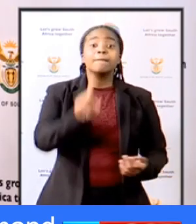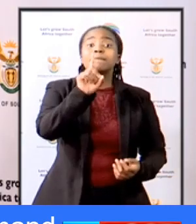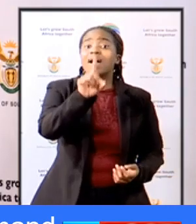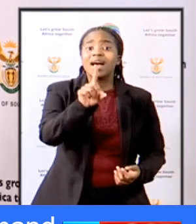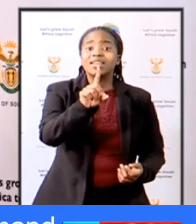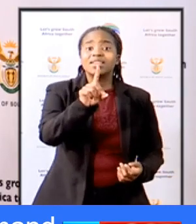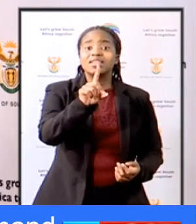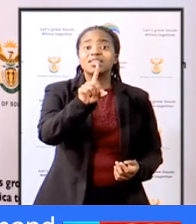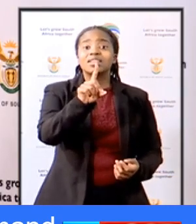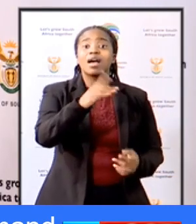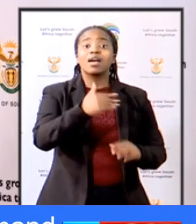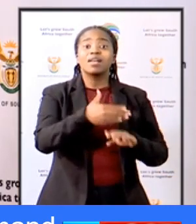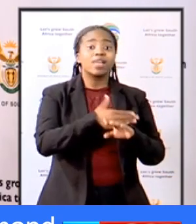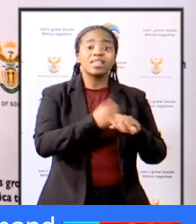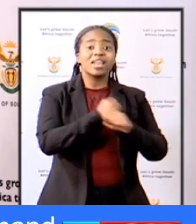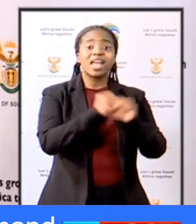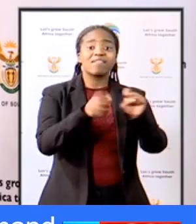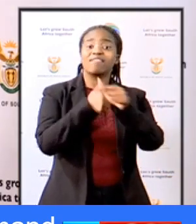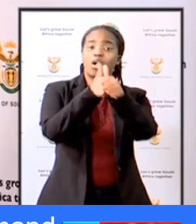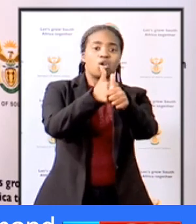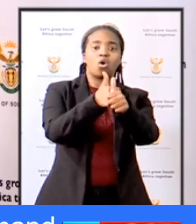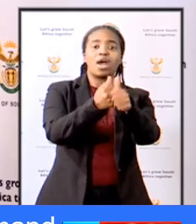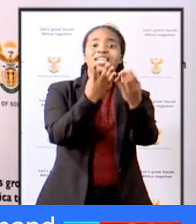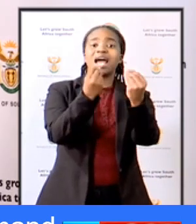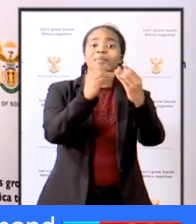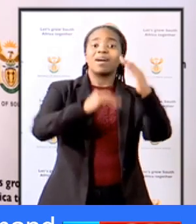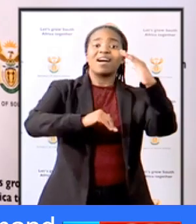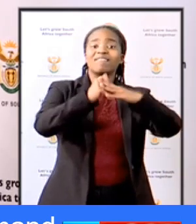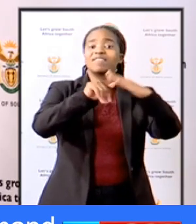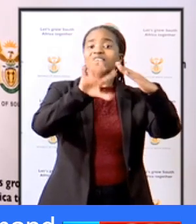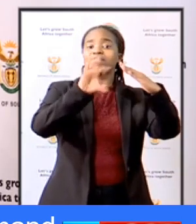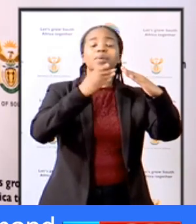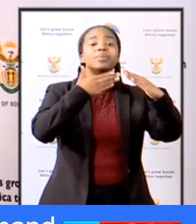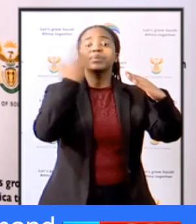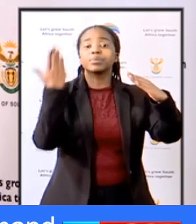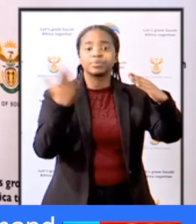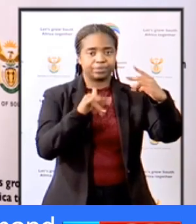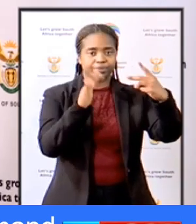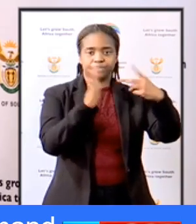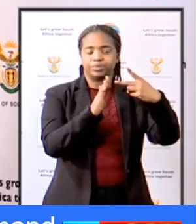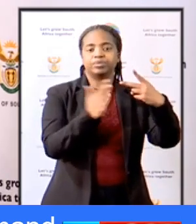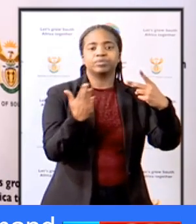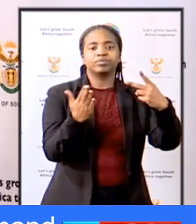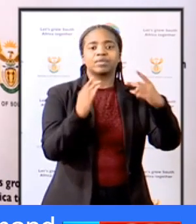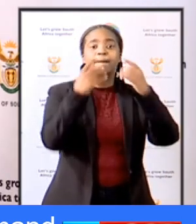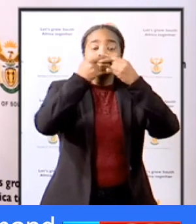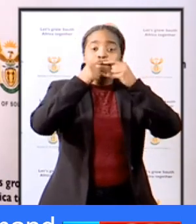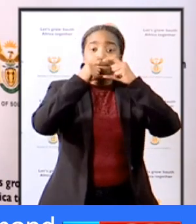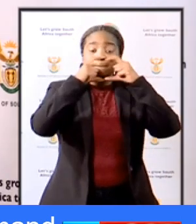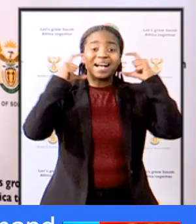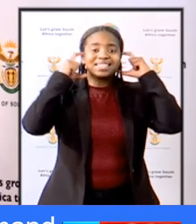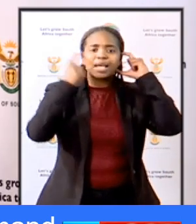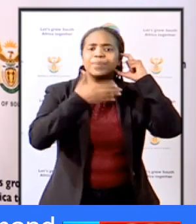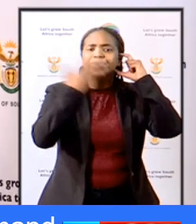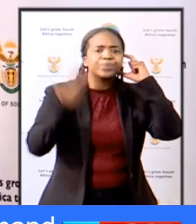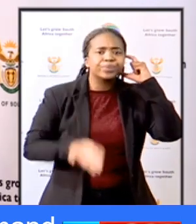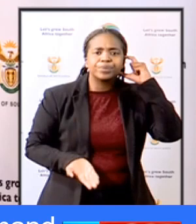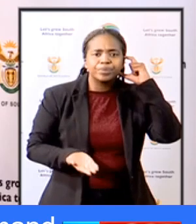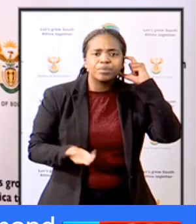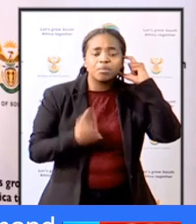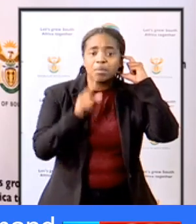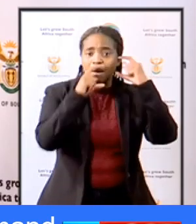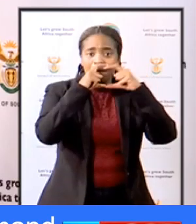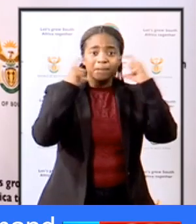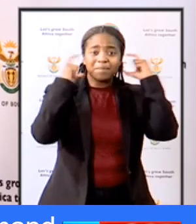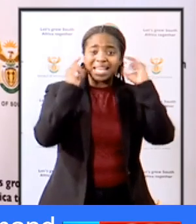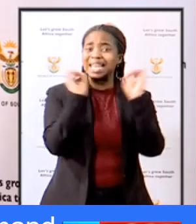no measures there. There was no number 50. There were no masks that were